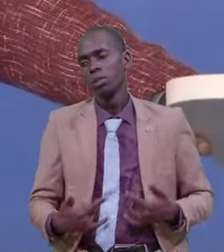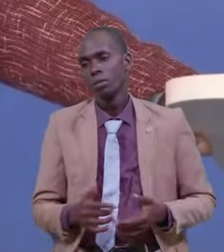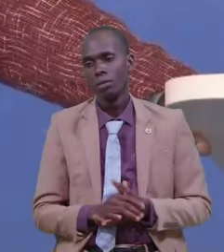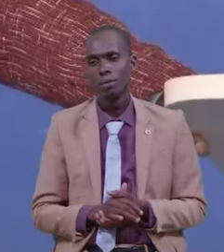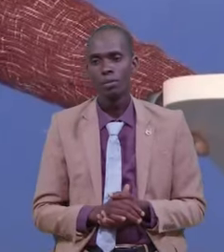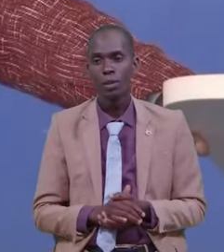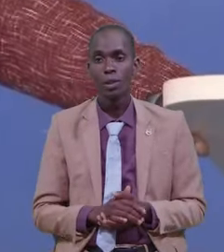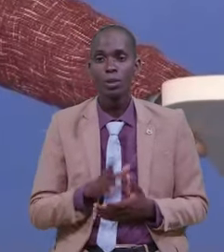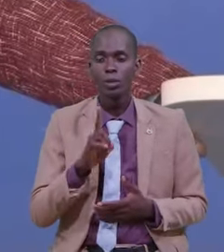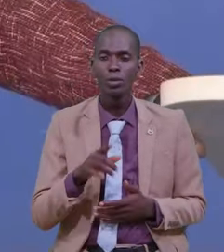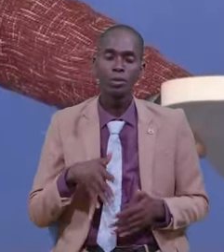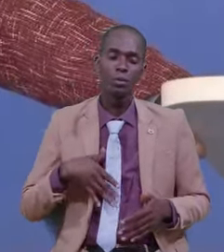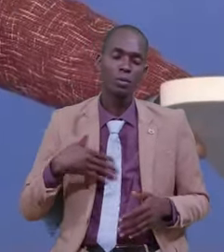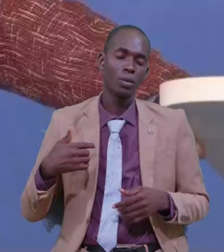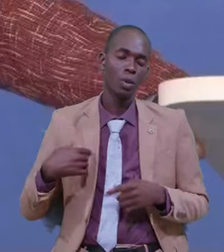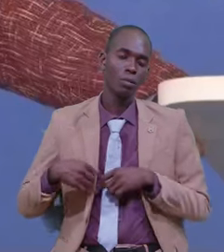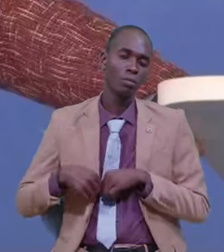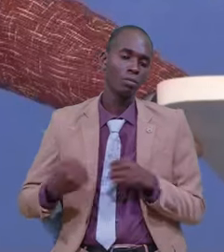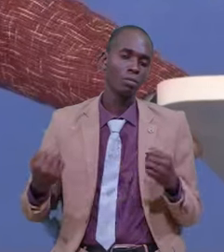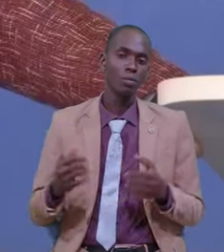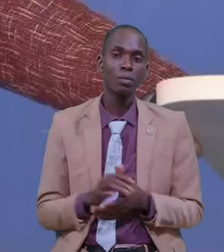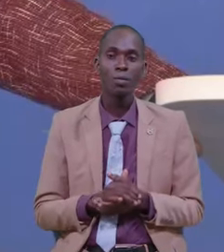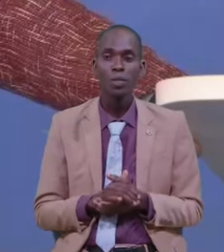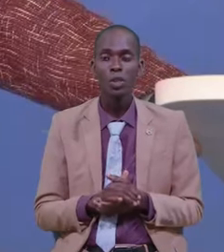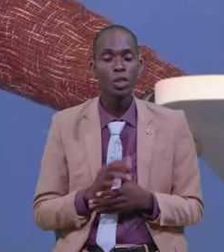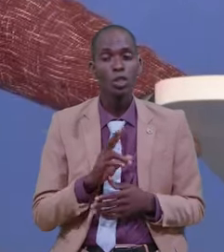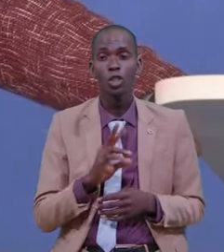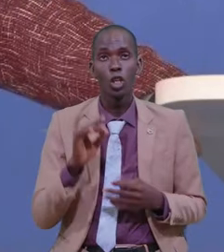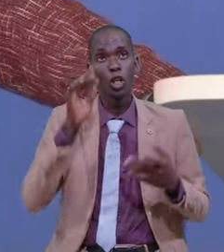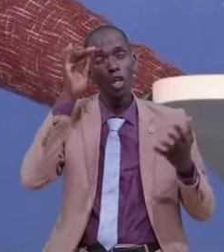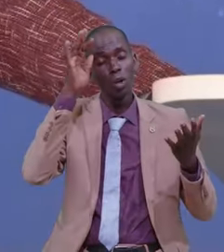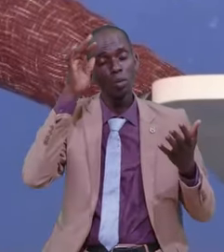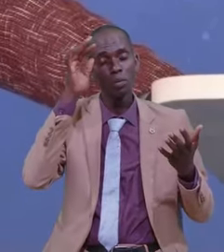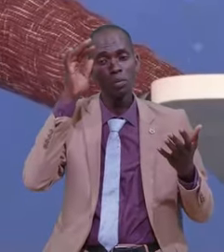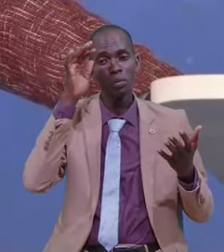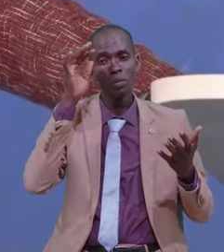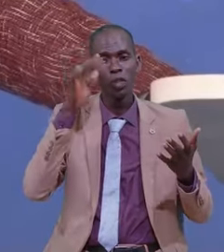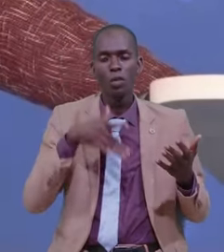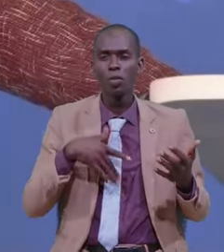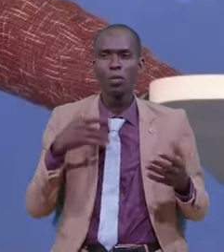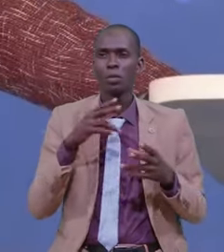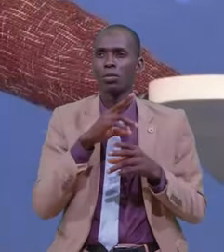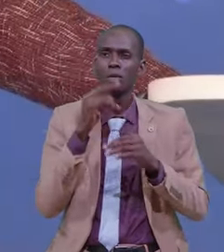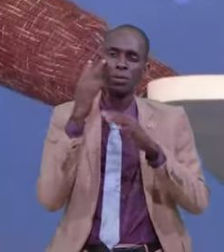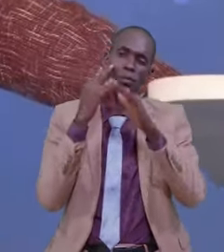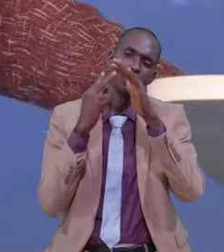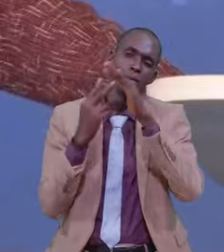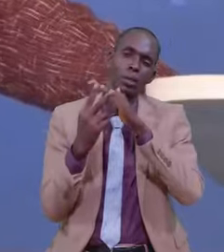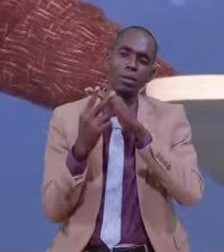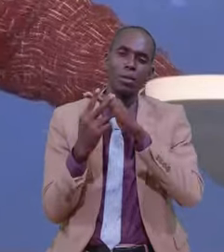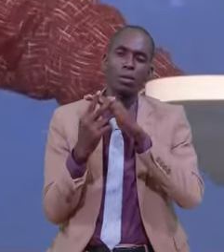You're disheartened. No hope. No vision.